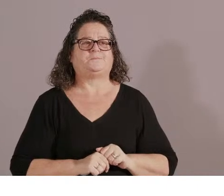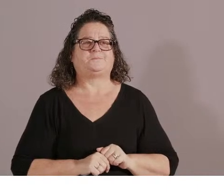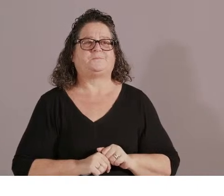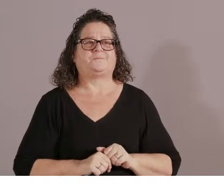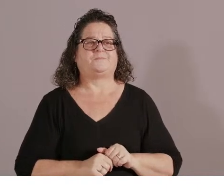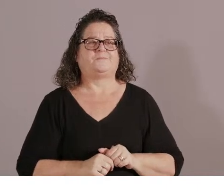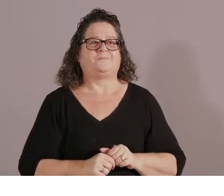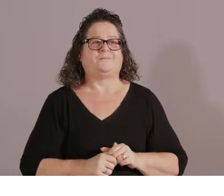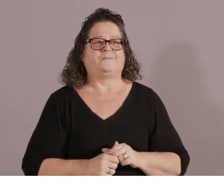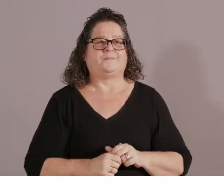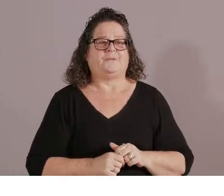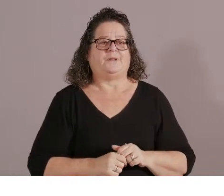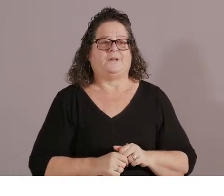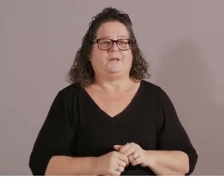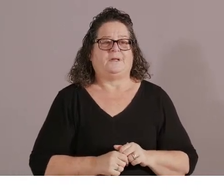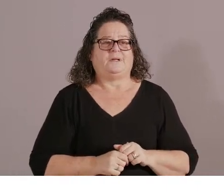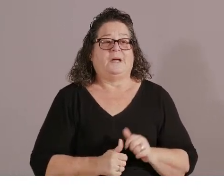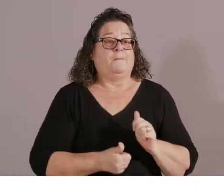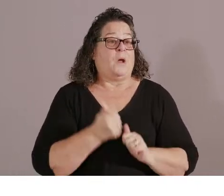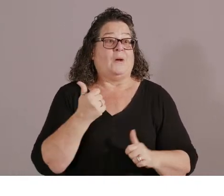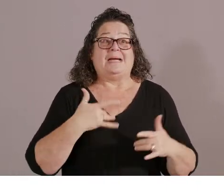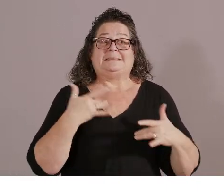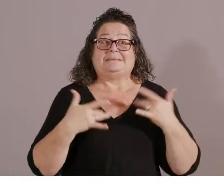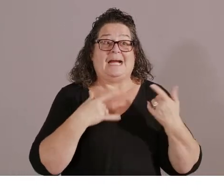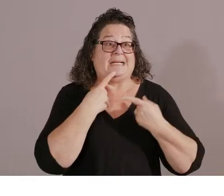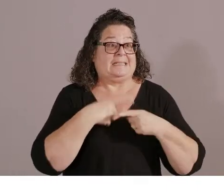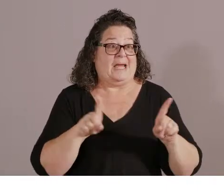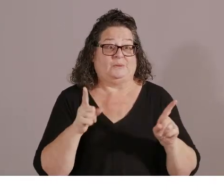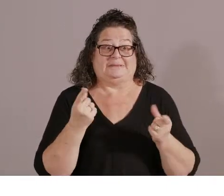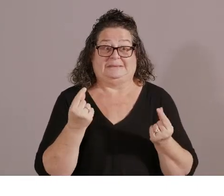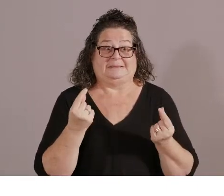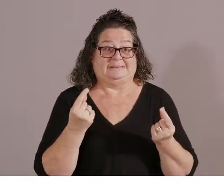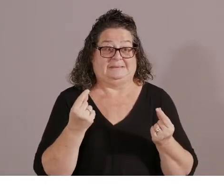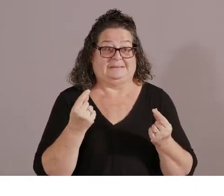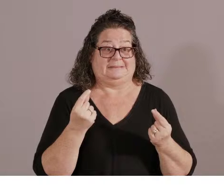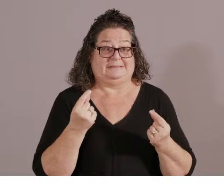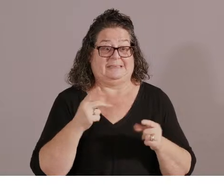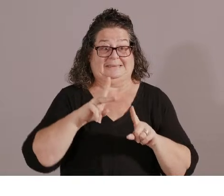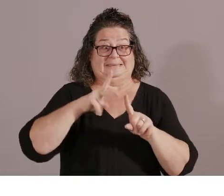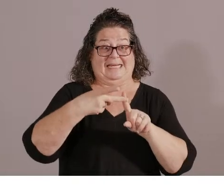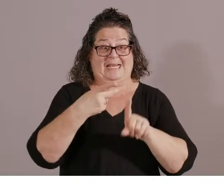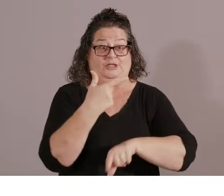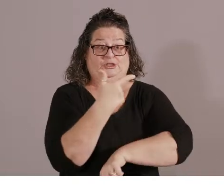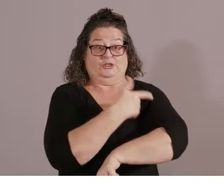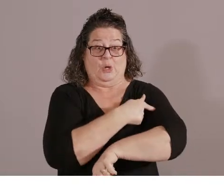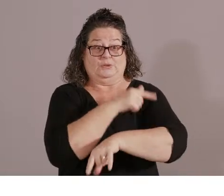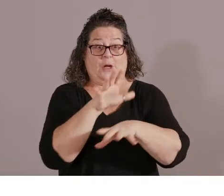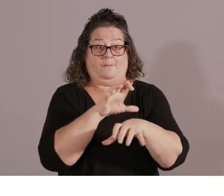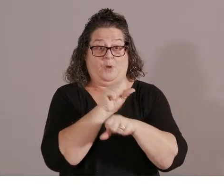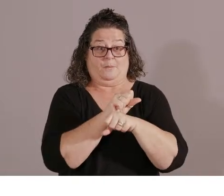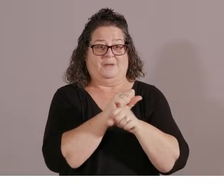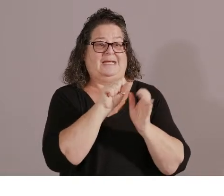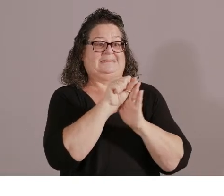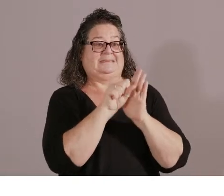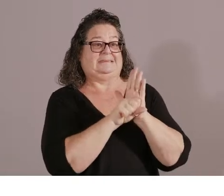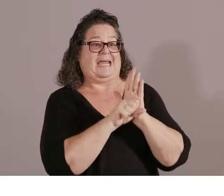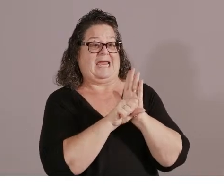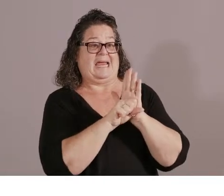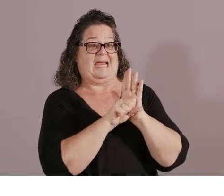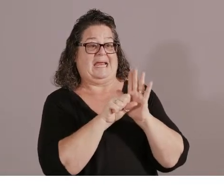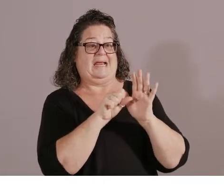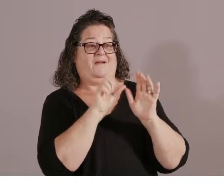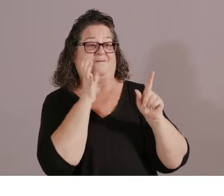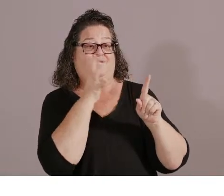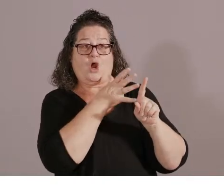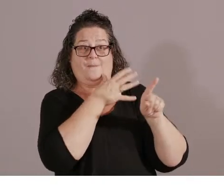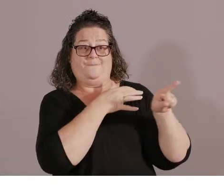And one of our most exciting announcements are our second dose appointments at State Farm Stadium. So as of today, second dose appointments are being